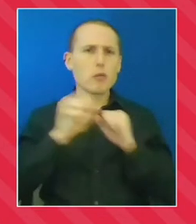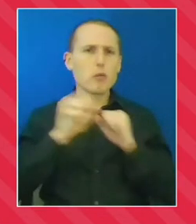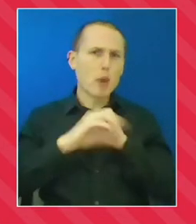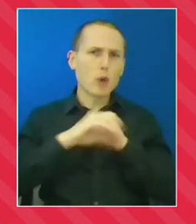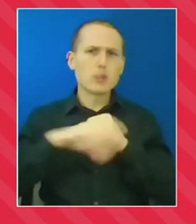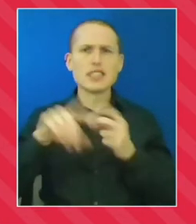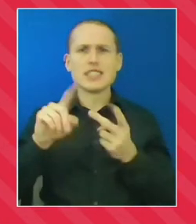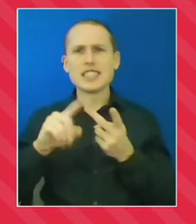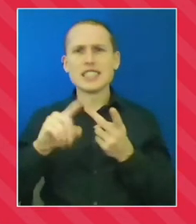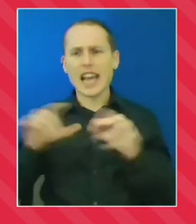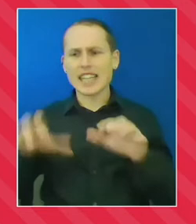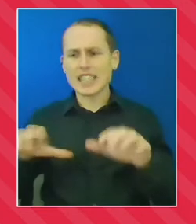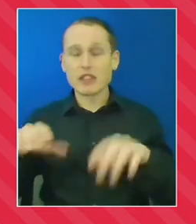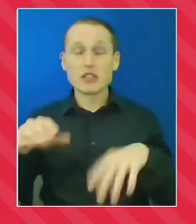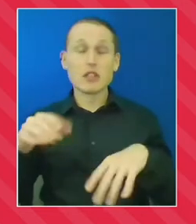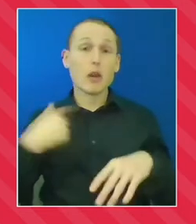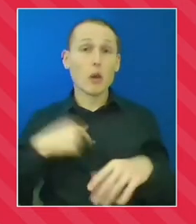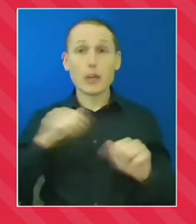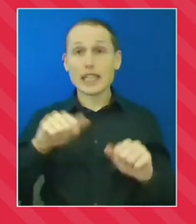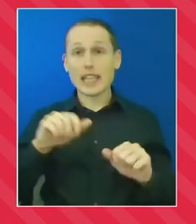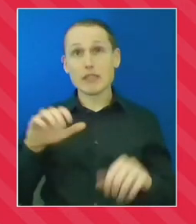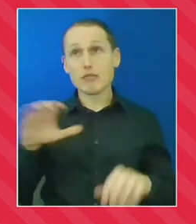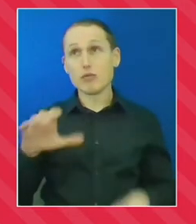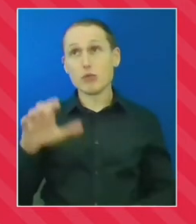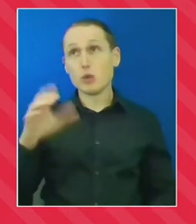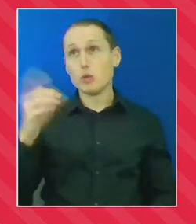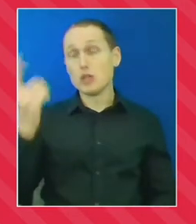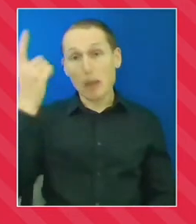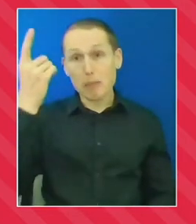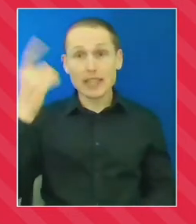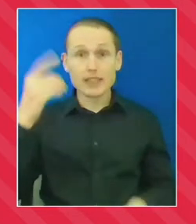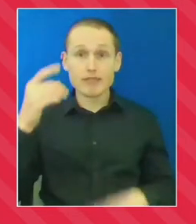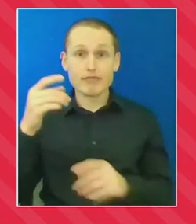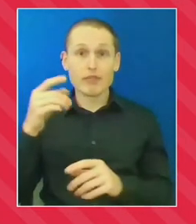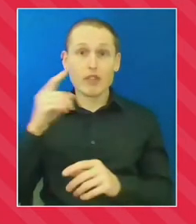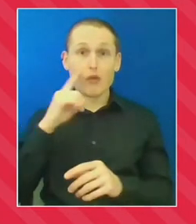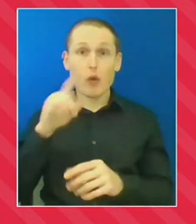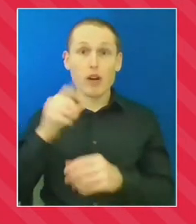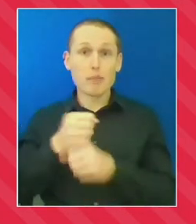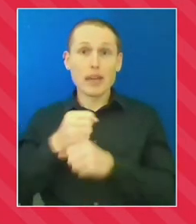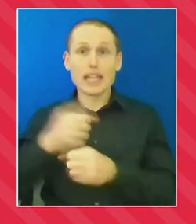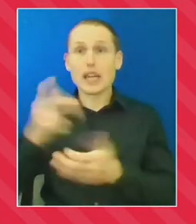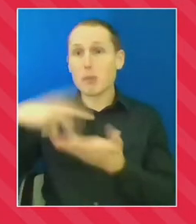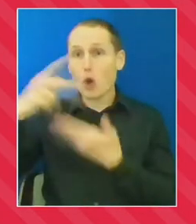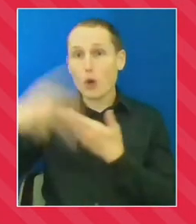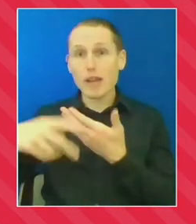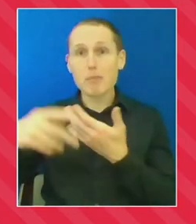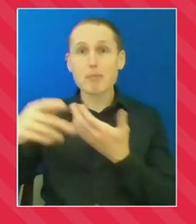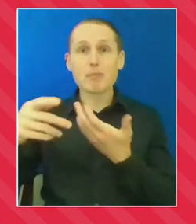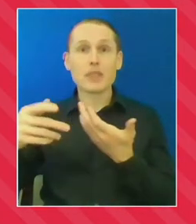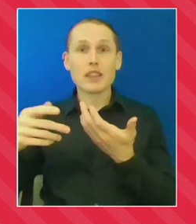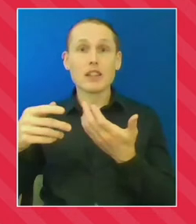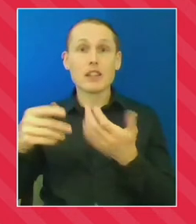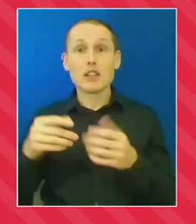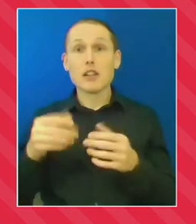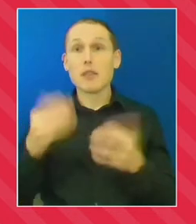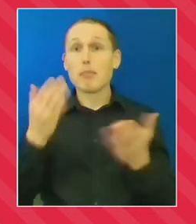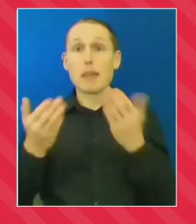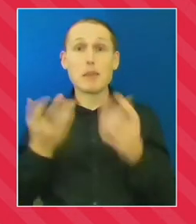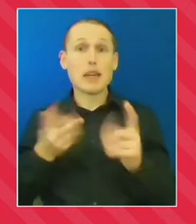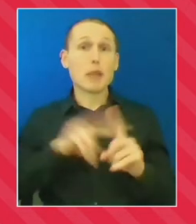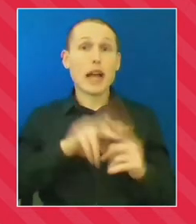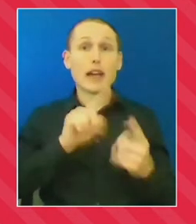do samplings. And you know, use that to sort of create a program that we can roll out in other stores and really sort